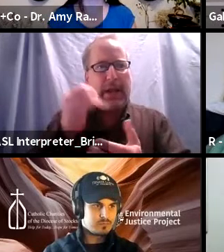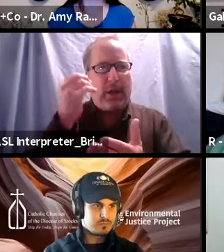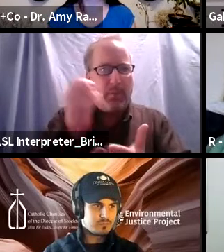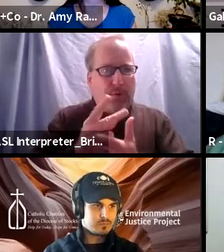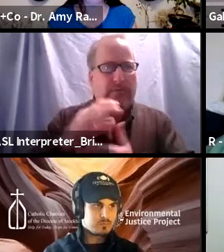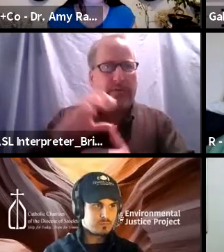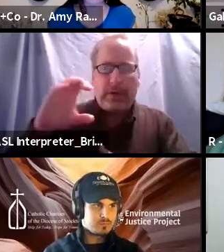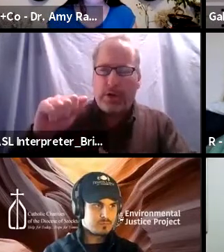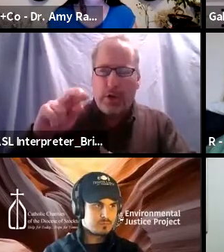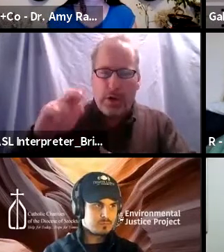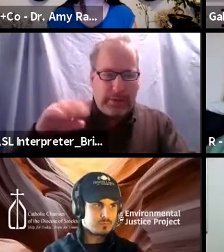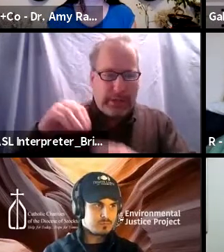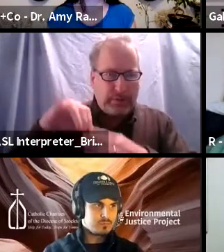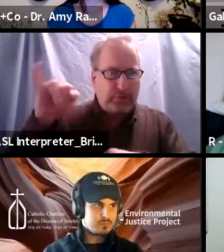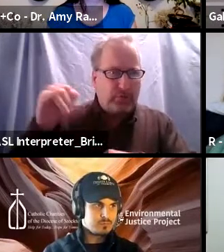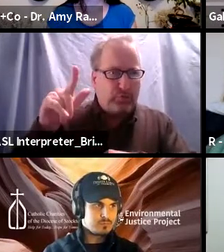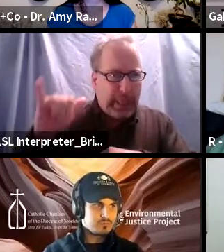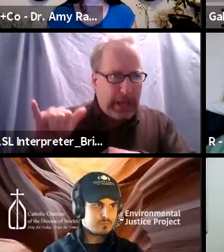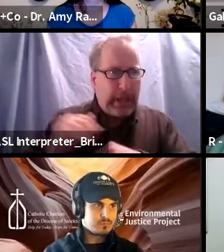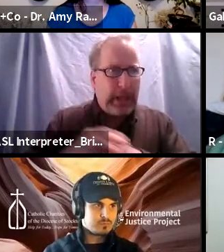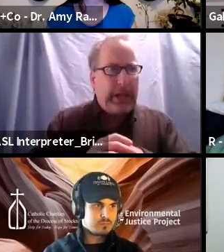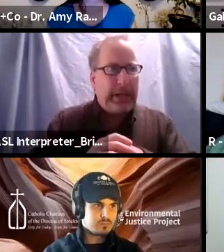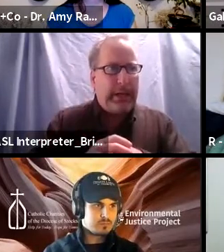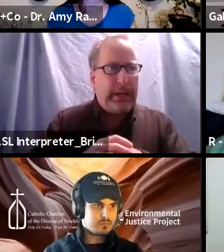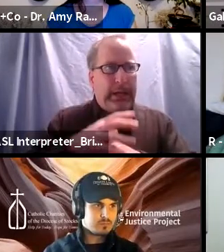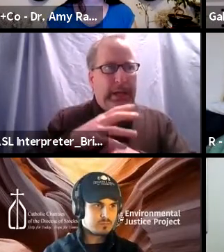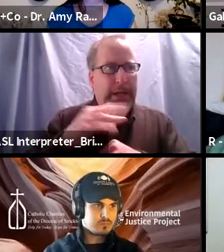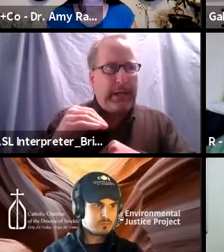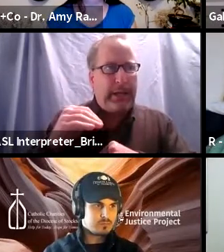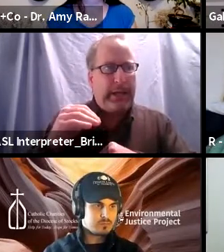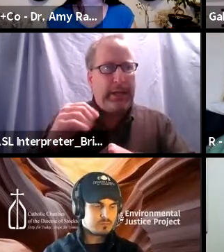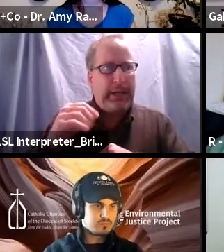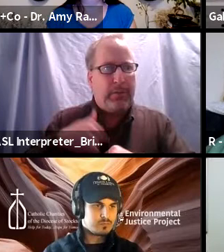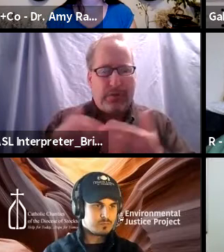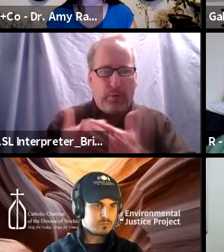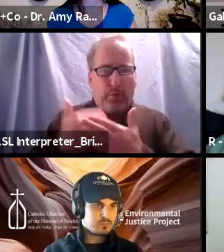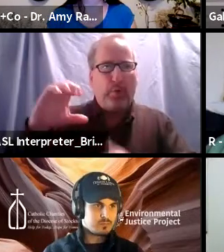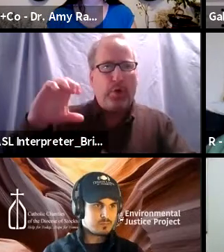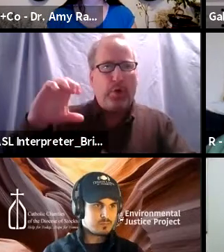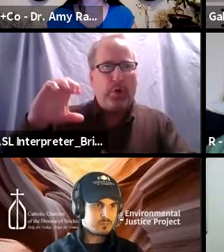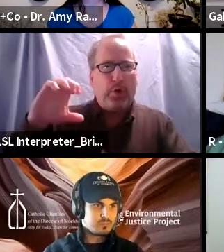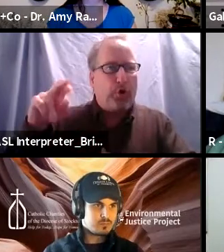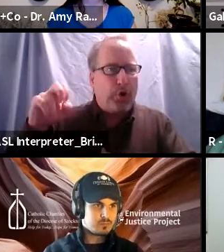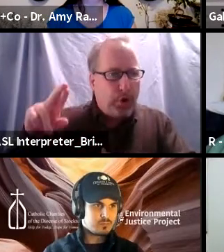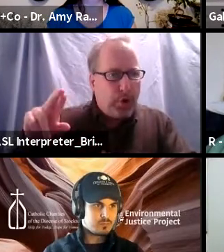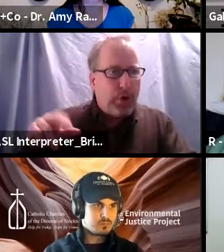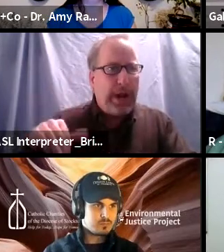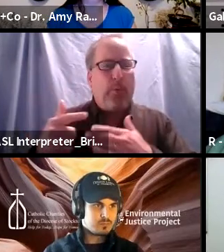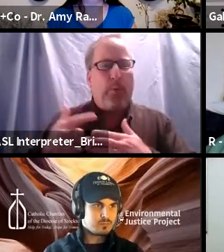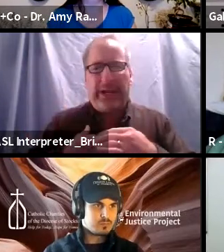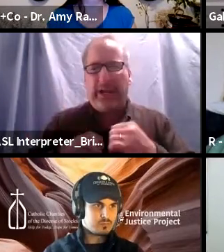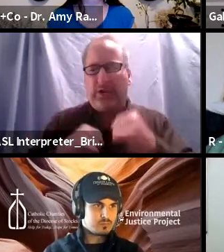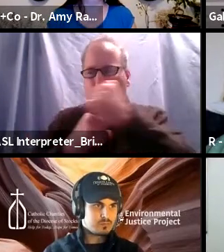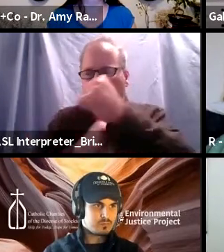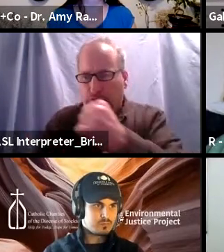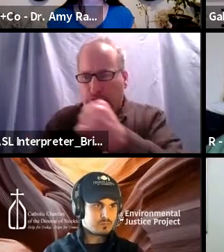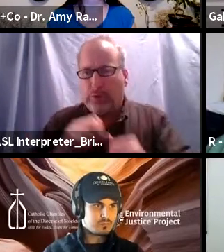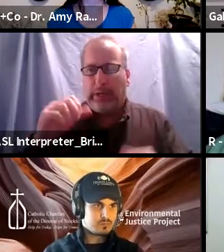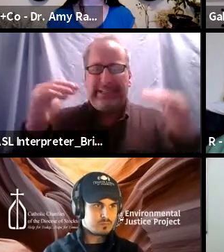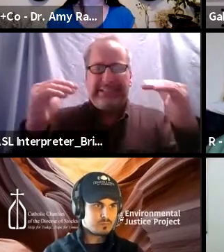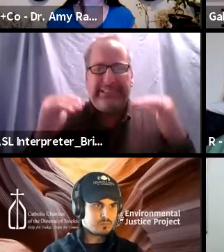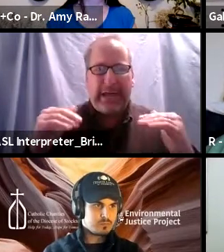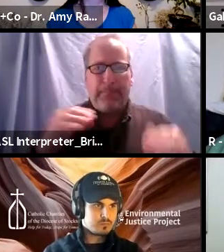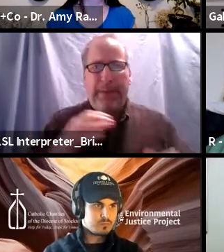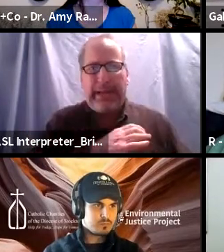in July, we immediately, like within a week, had amended the charter to talk about like how we structure subcommittees and move implementation